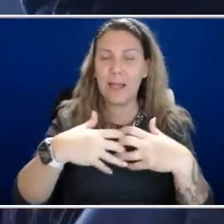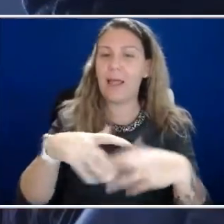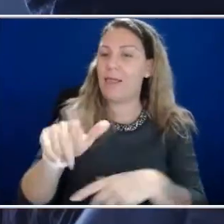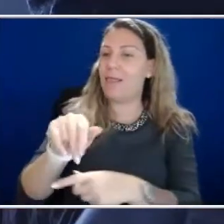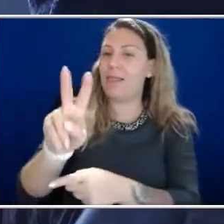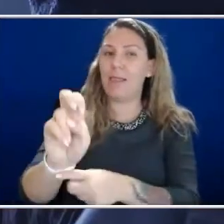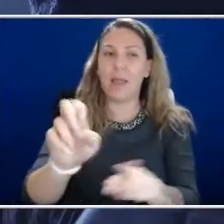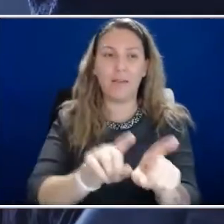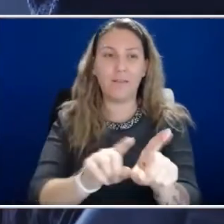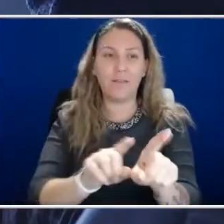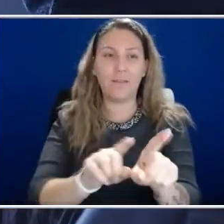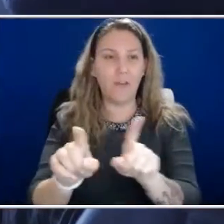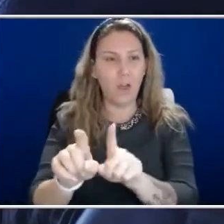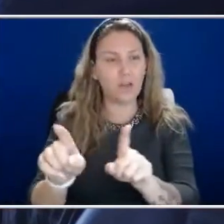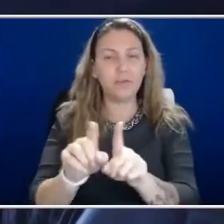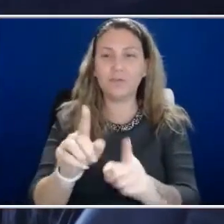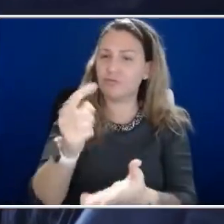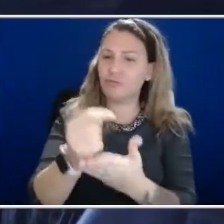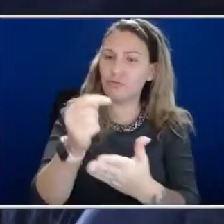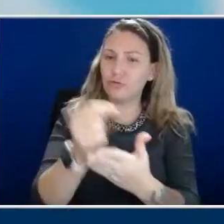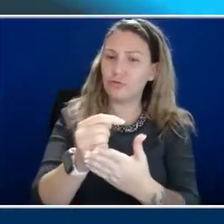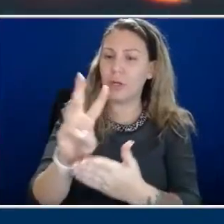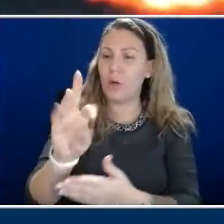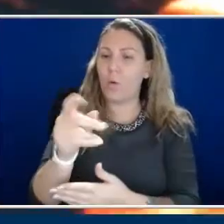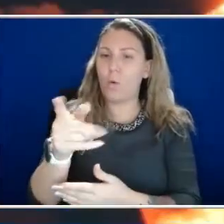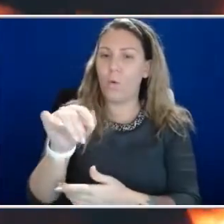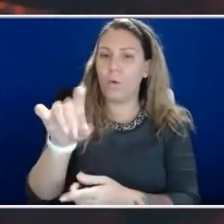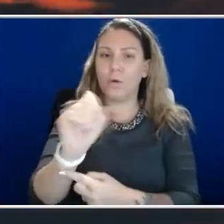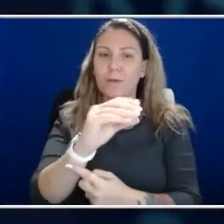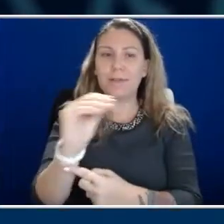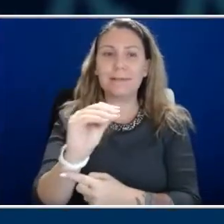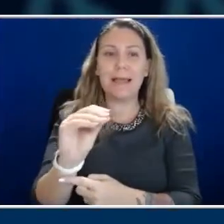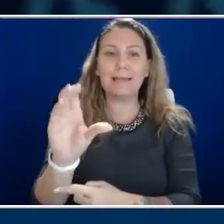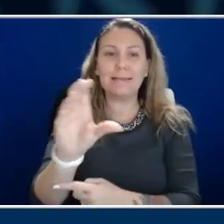treating wounds and carbon monoxide poisoning.